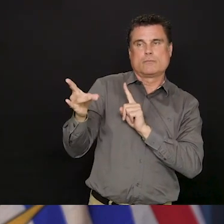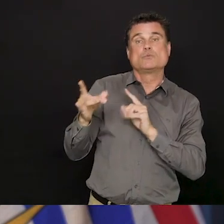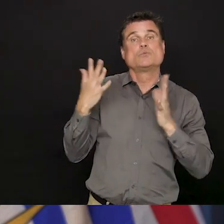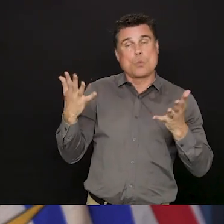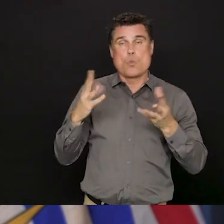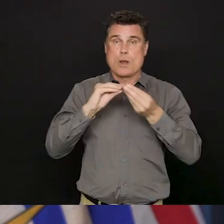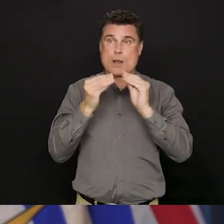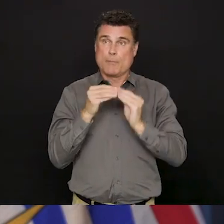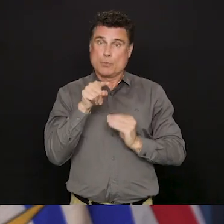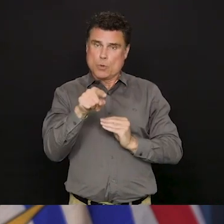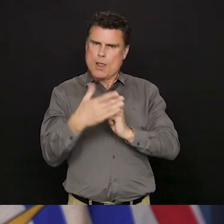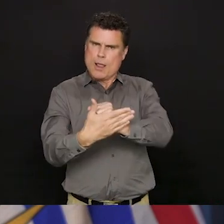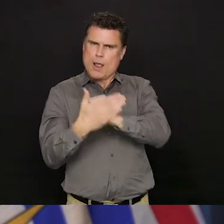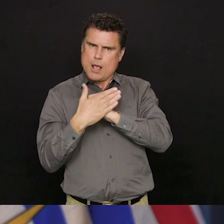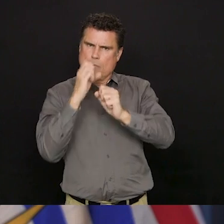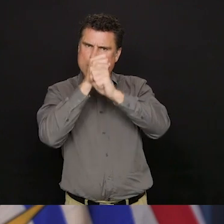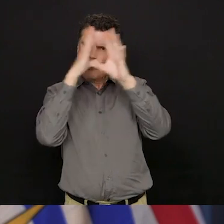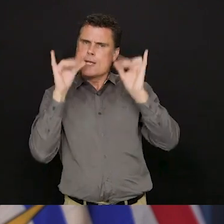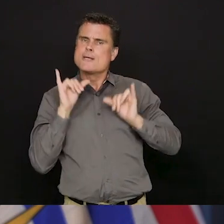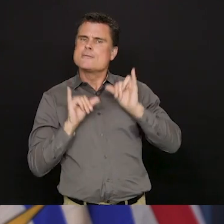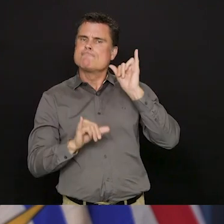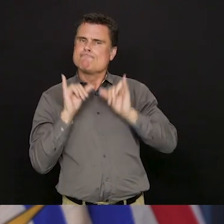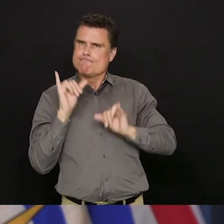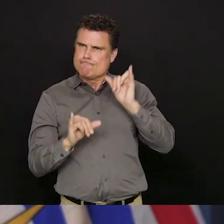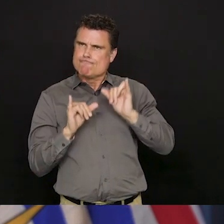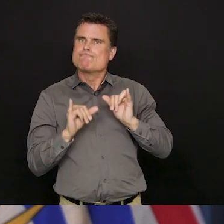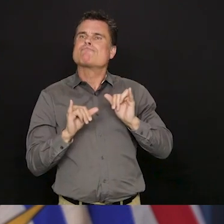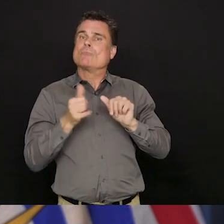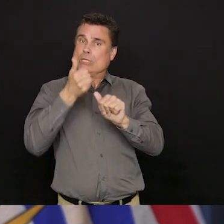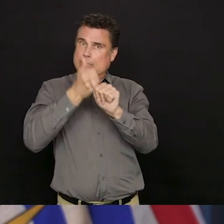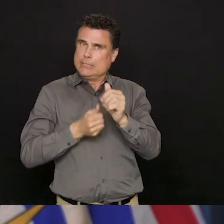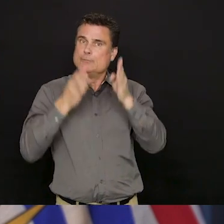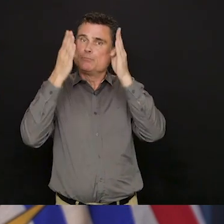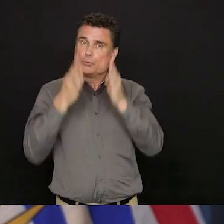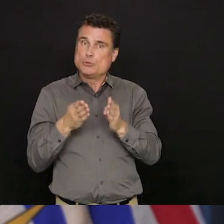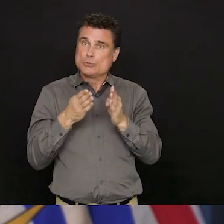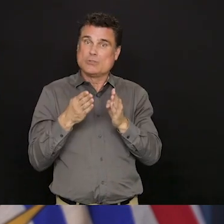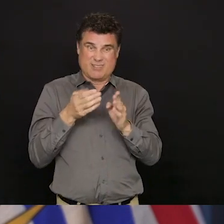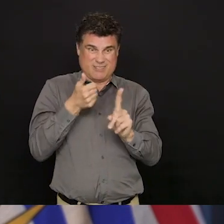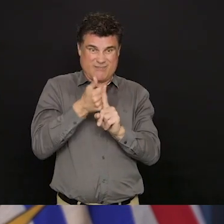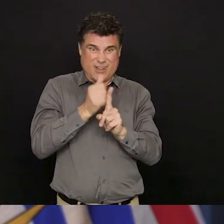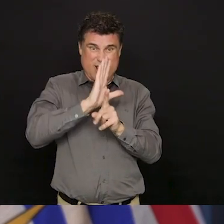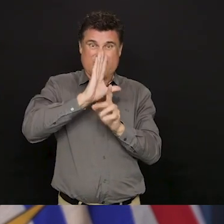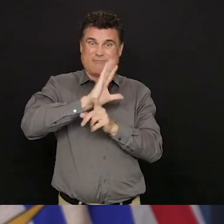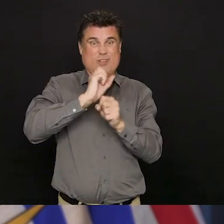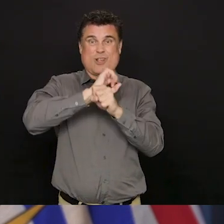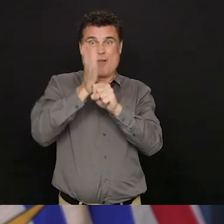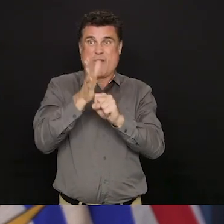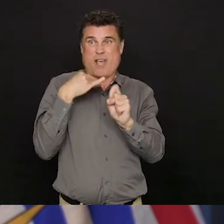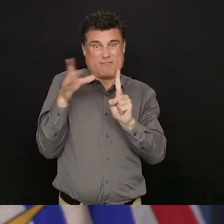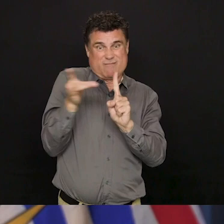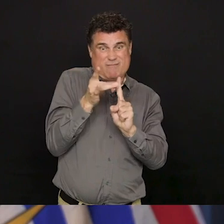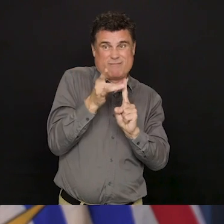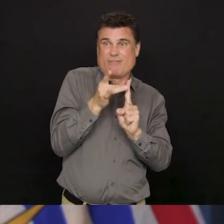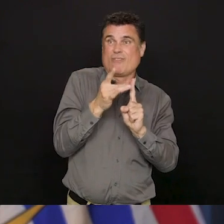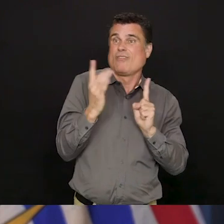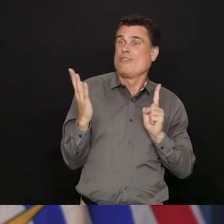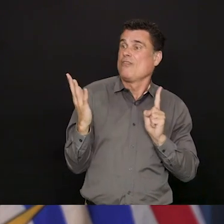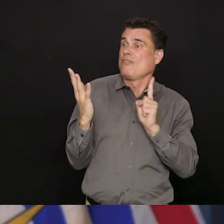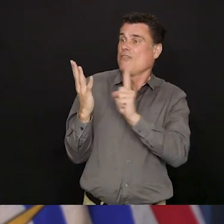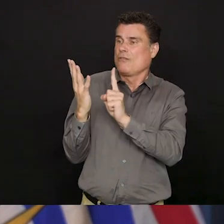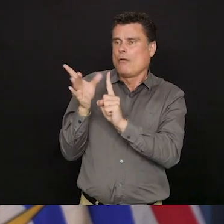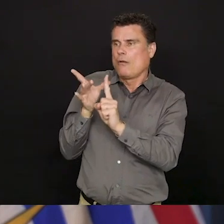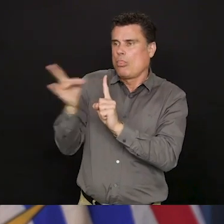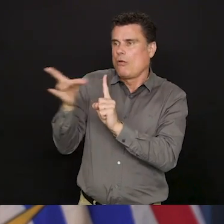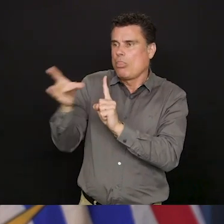get, so we can understand what are the things that tell us that we're having increased rates of transmission or